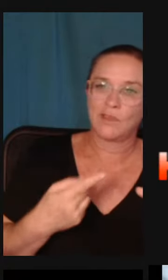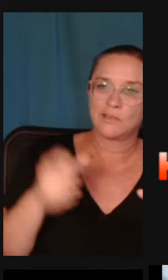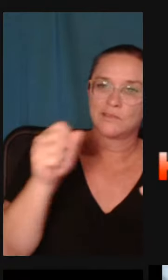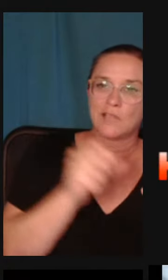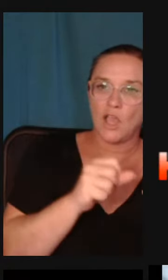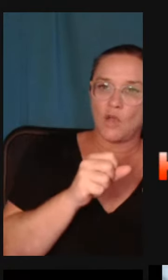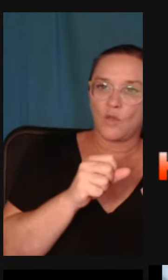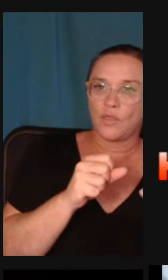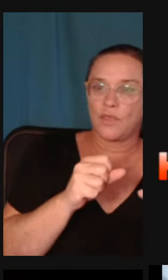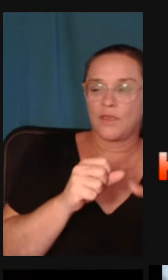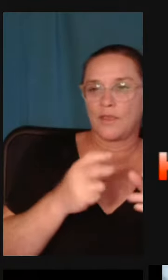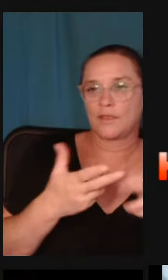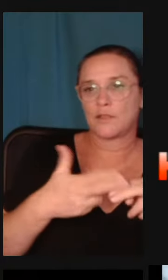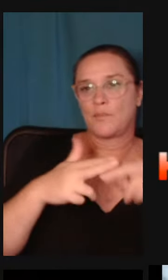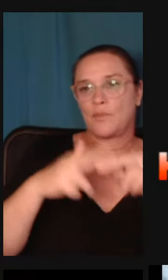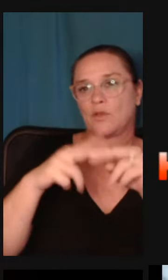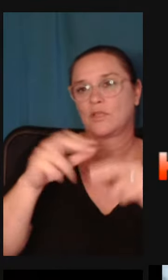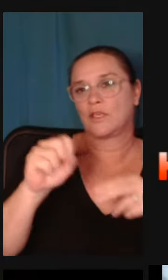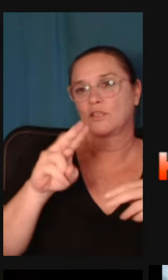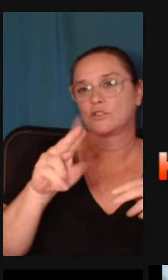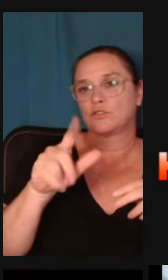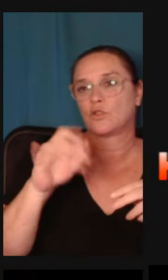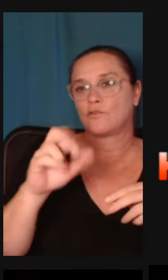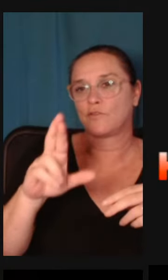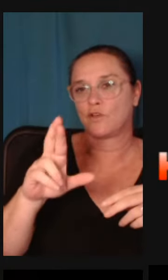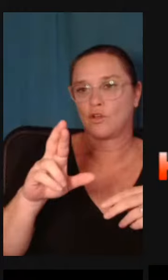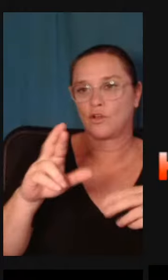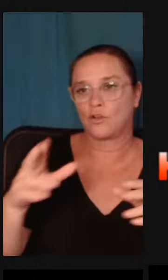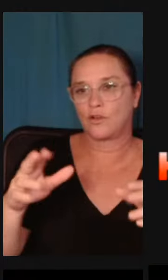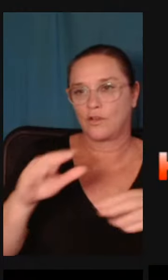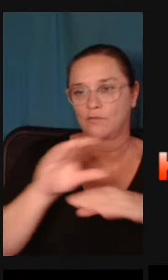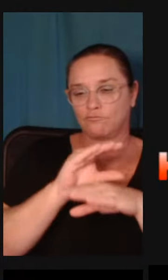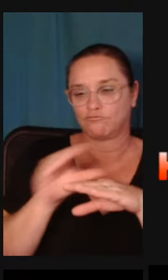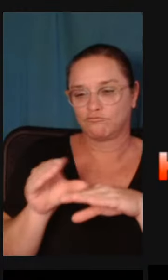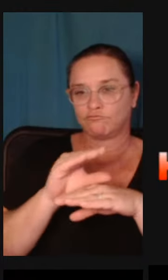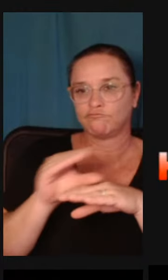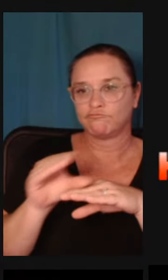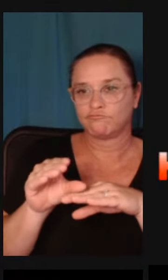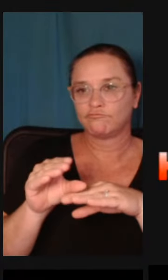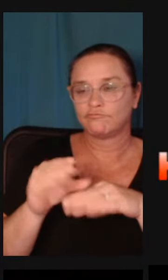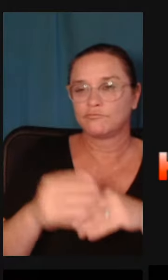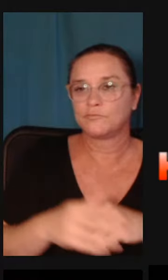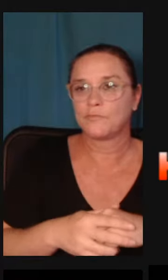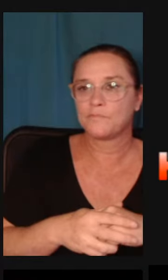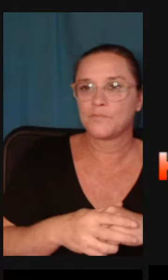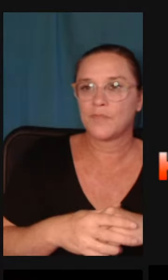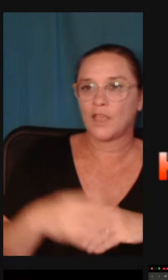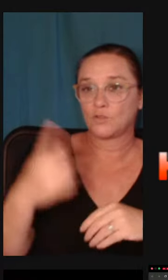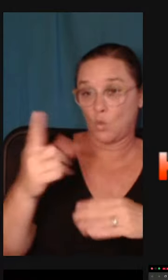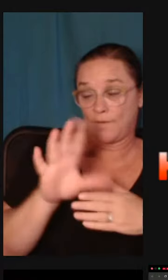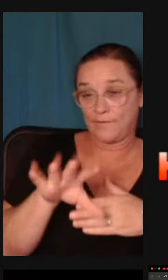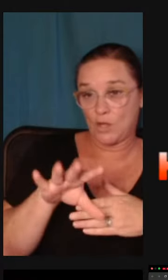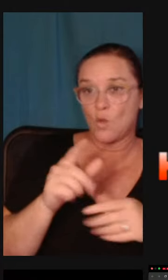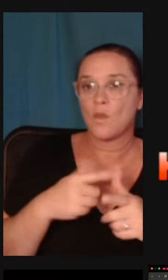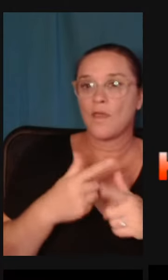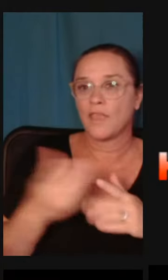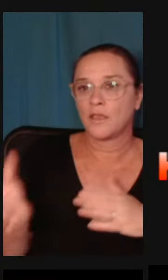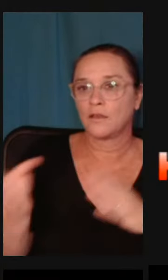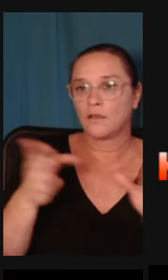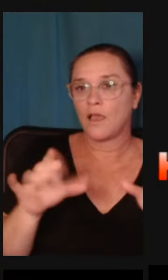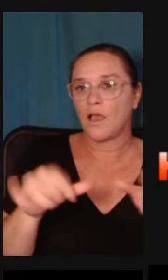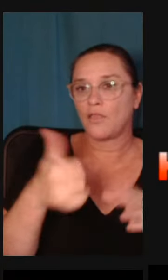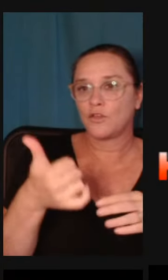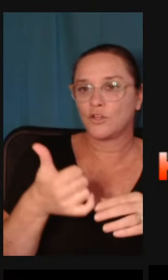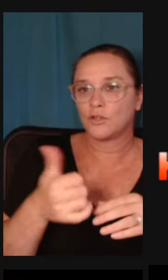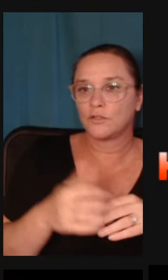building a nice sulfur bank above it as well. So that's one video, and here is another one, a